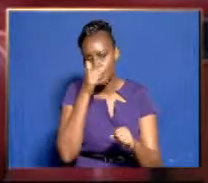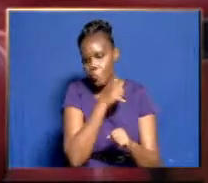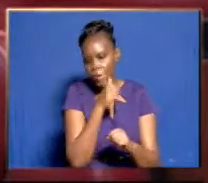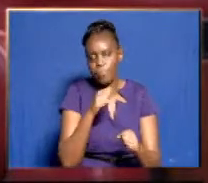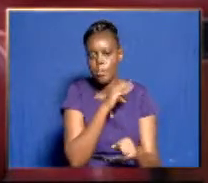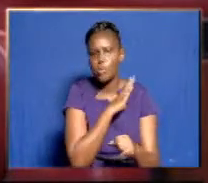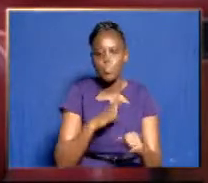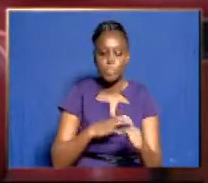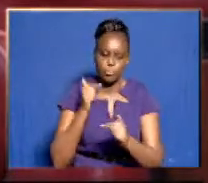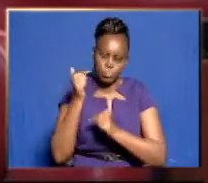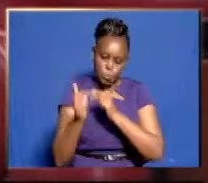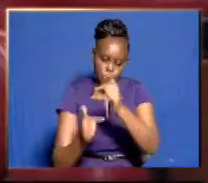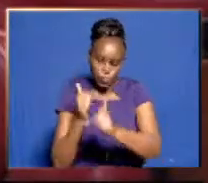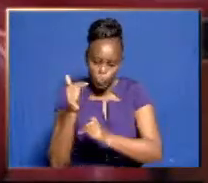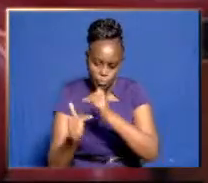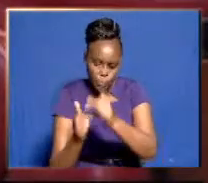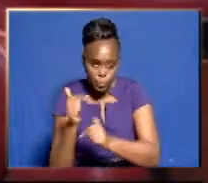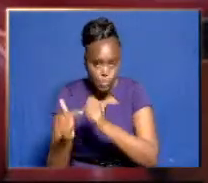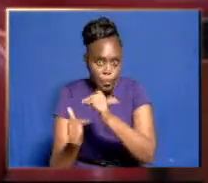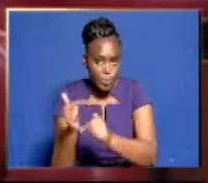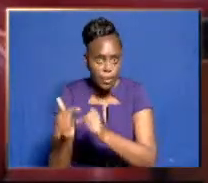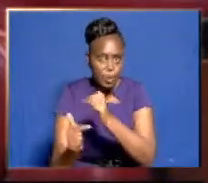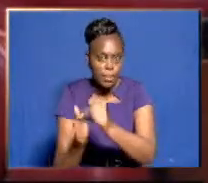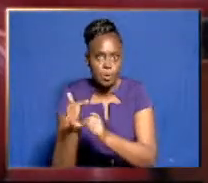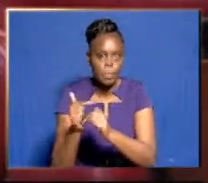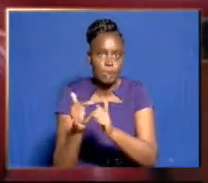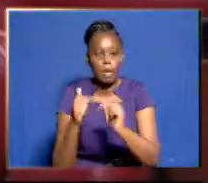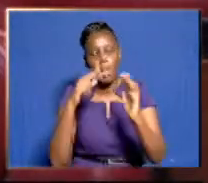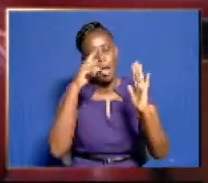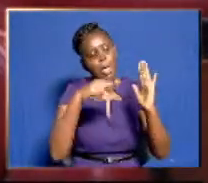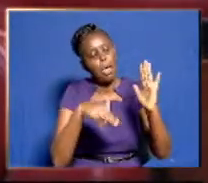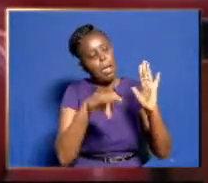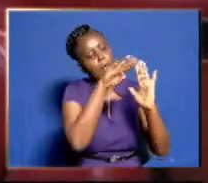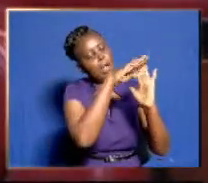can continue to look at the list